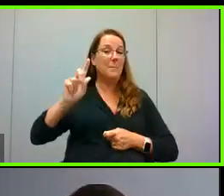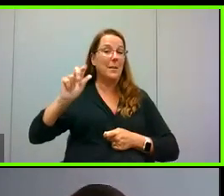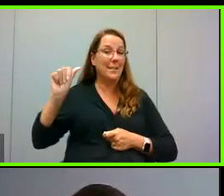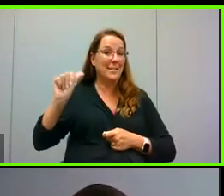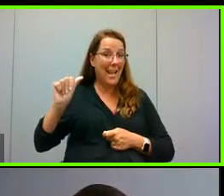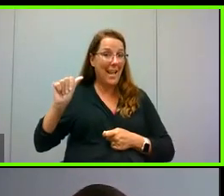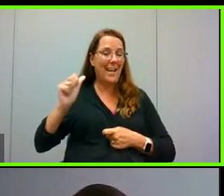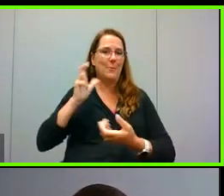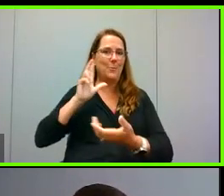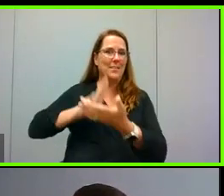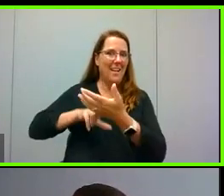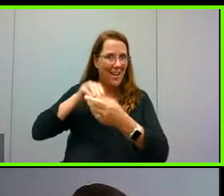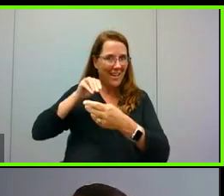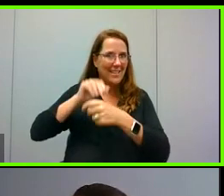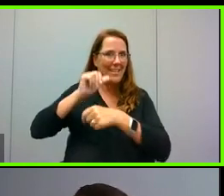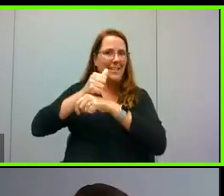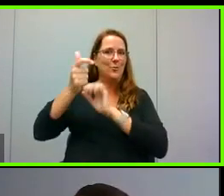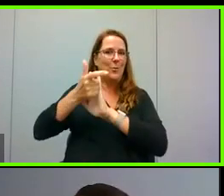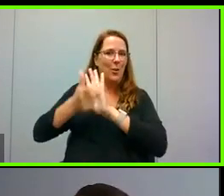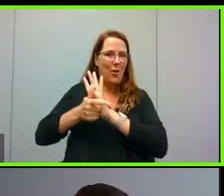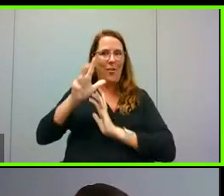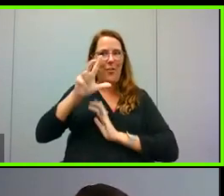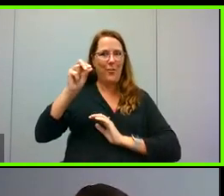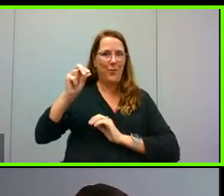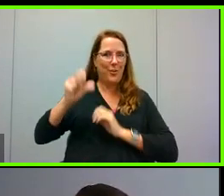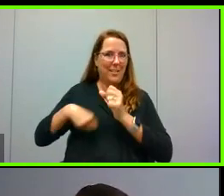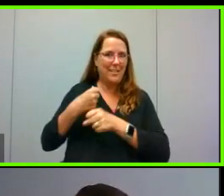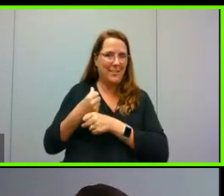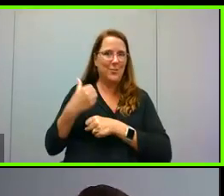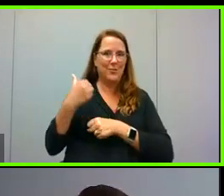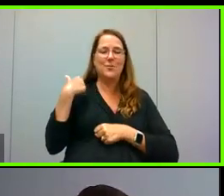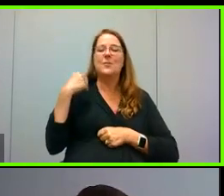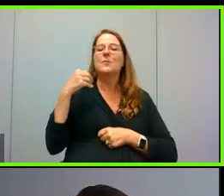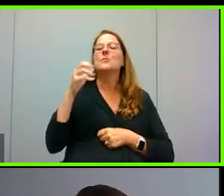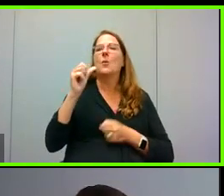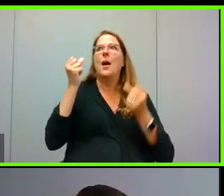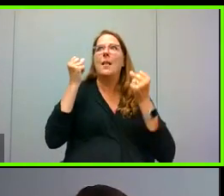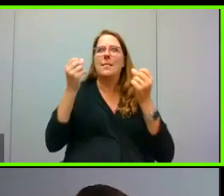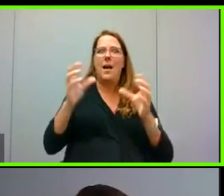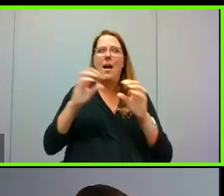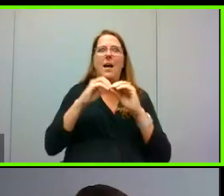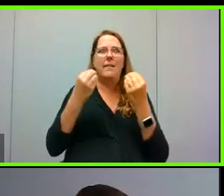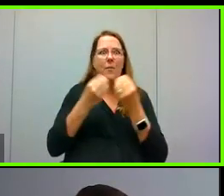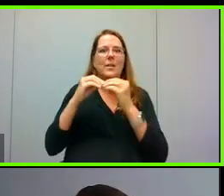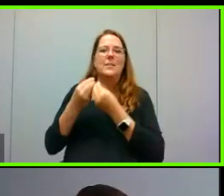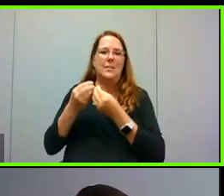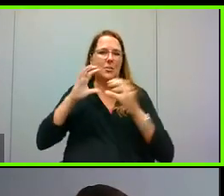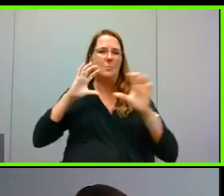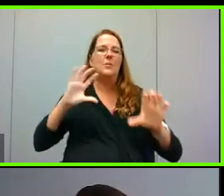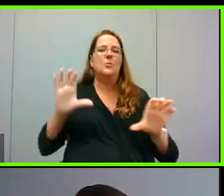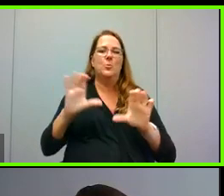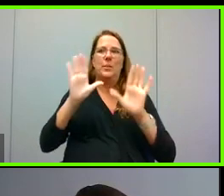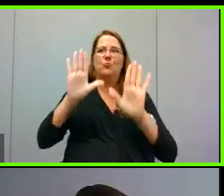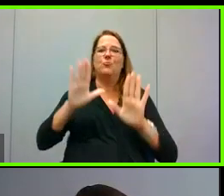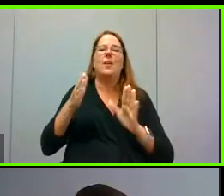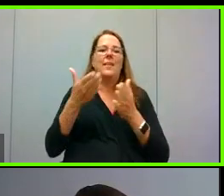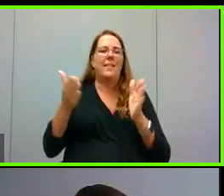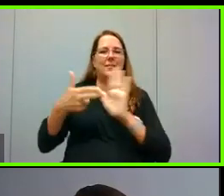signed into law. So, a lot of organizations have been doing great things highlighting the